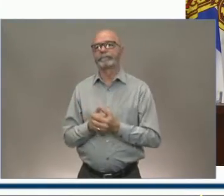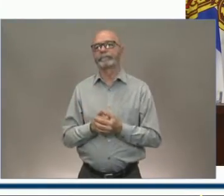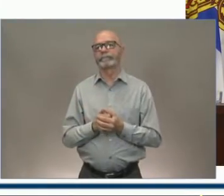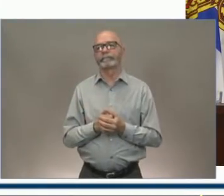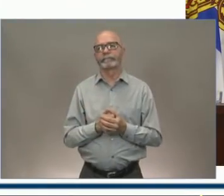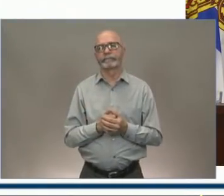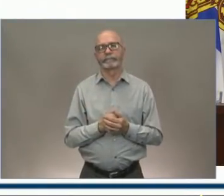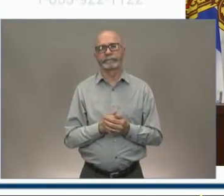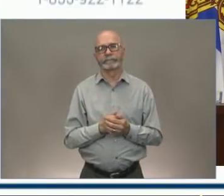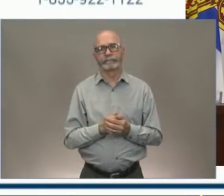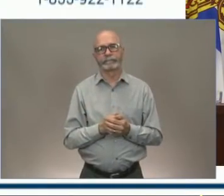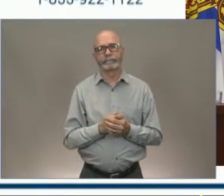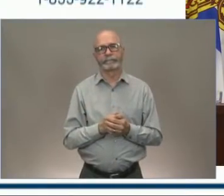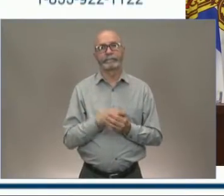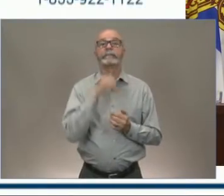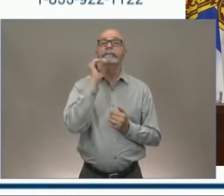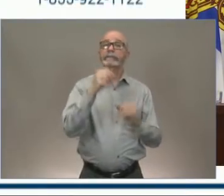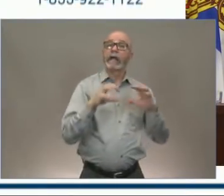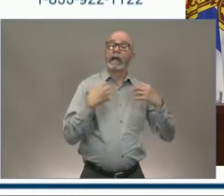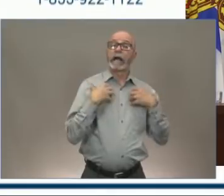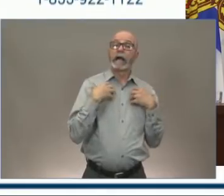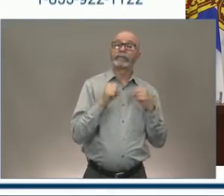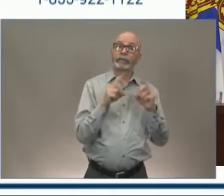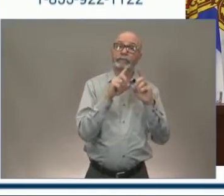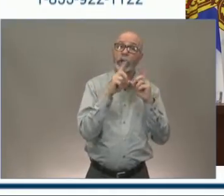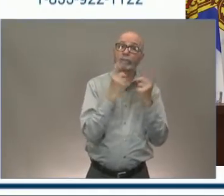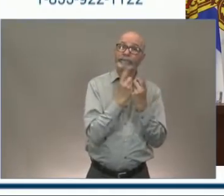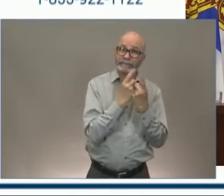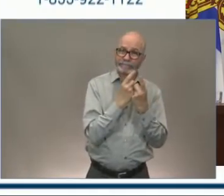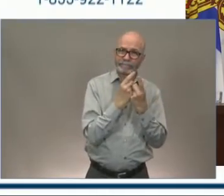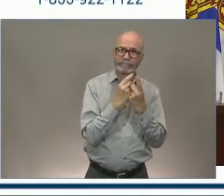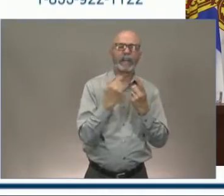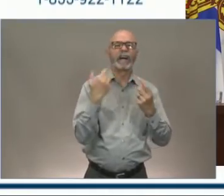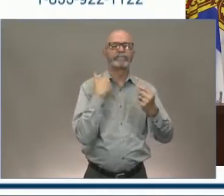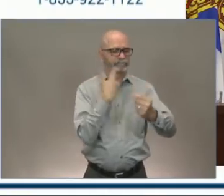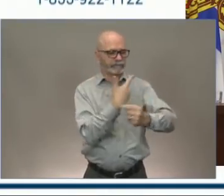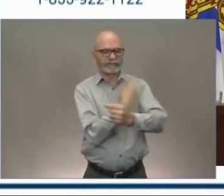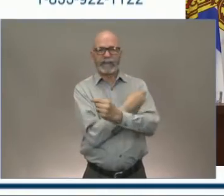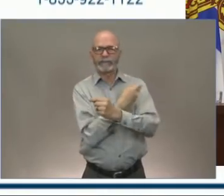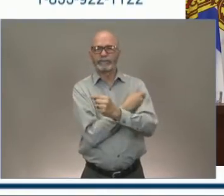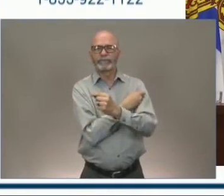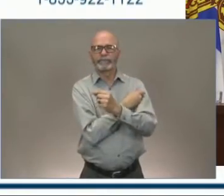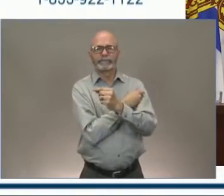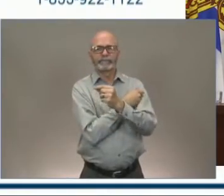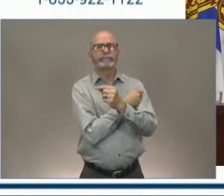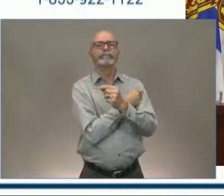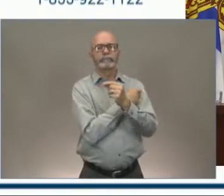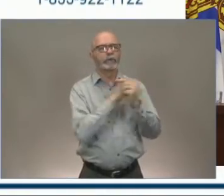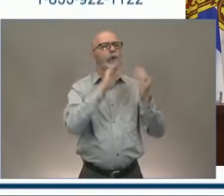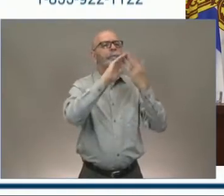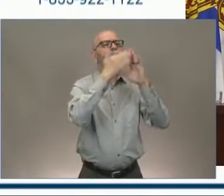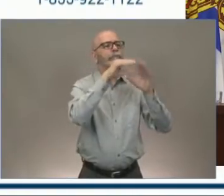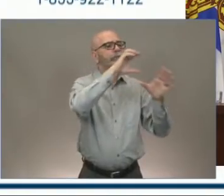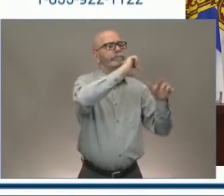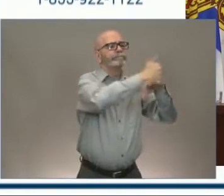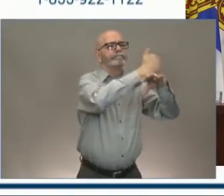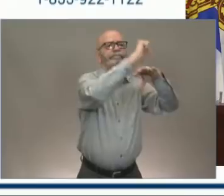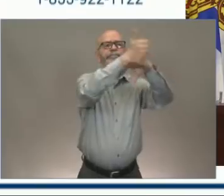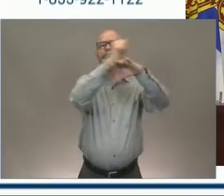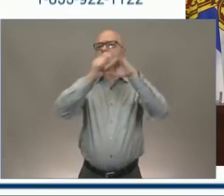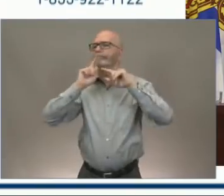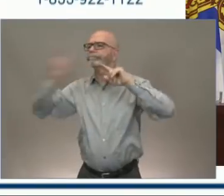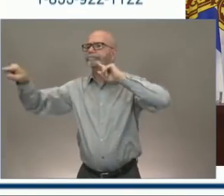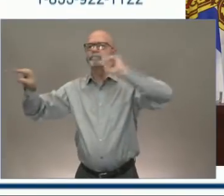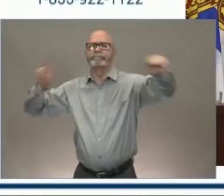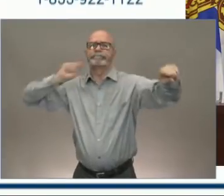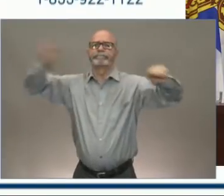departments trying to direct vaccine to communities. And it happened here, too, with the first